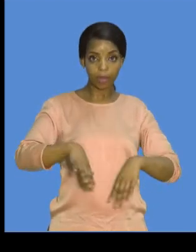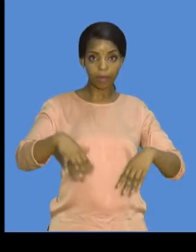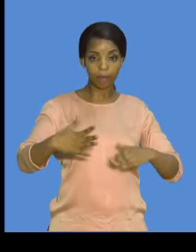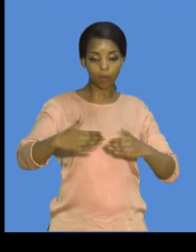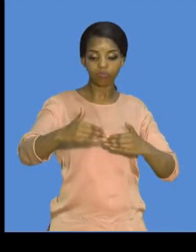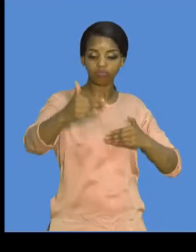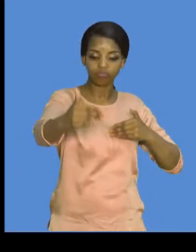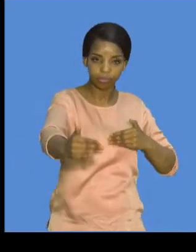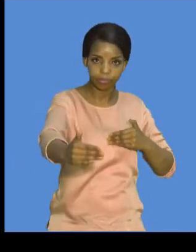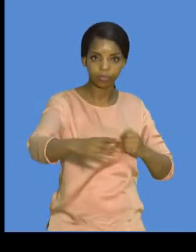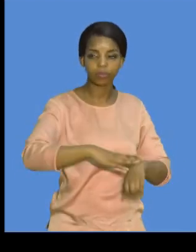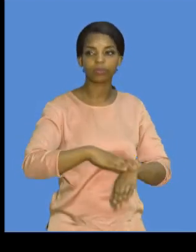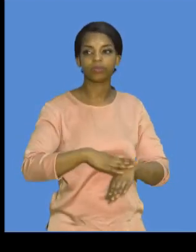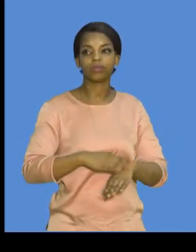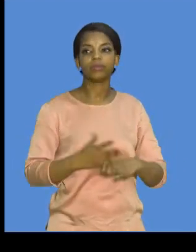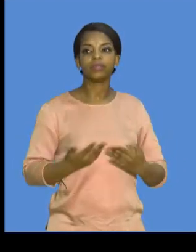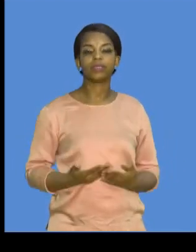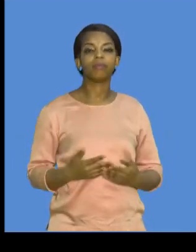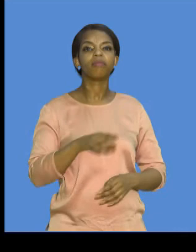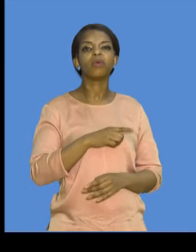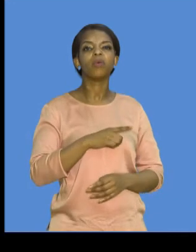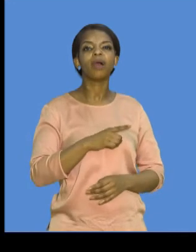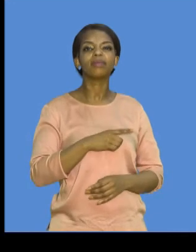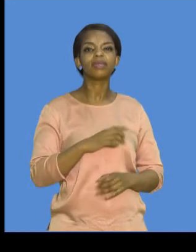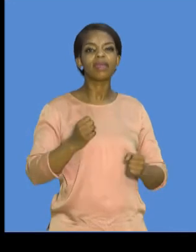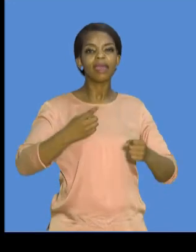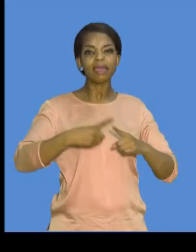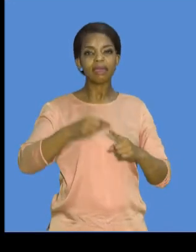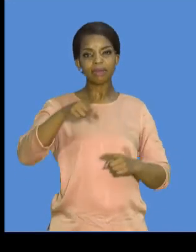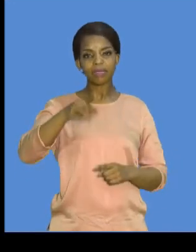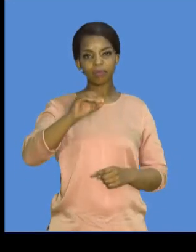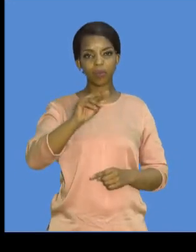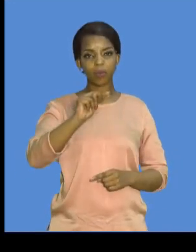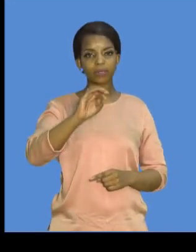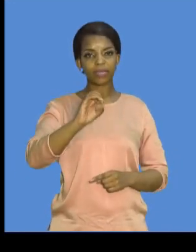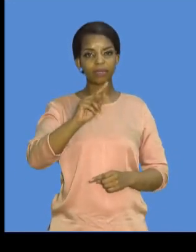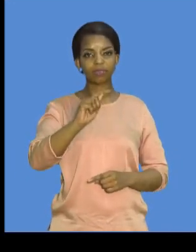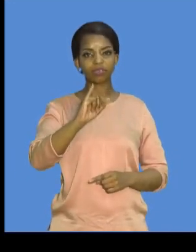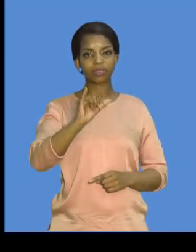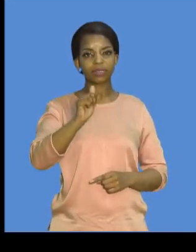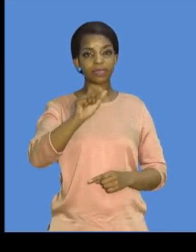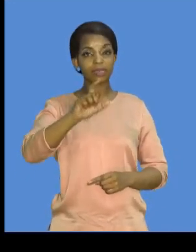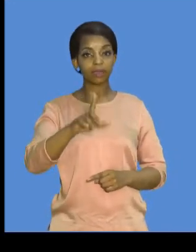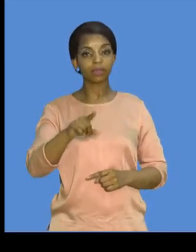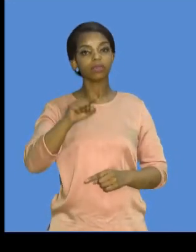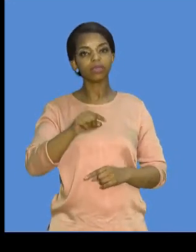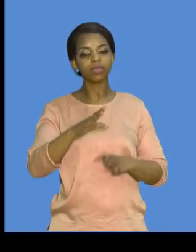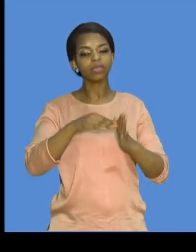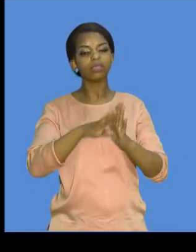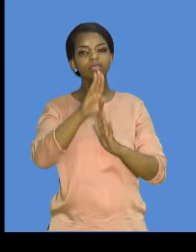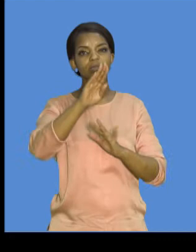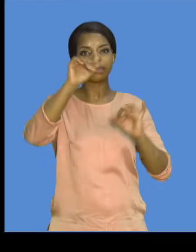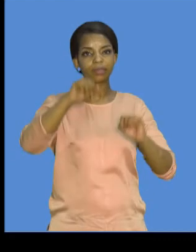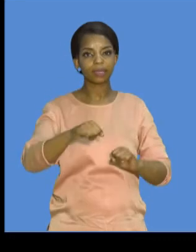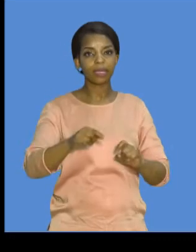it takes on a form of an exponential graph like that, whereas the opposite of this was when